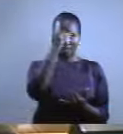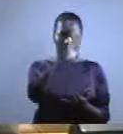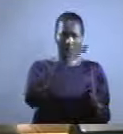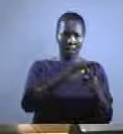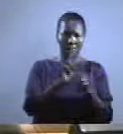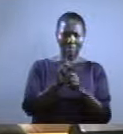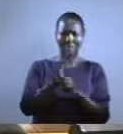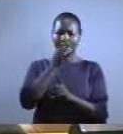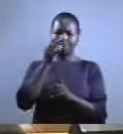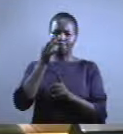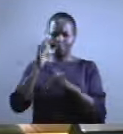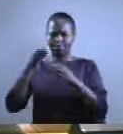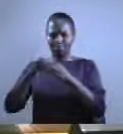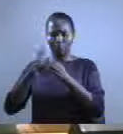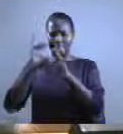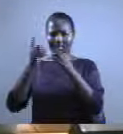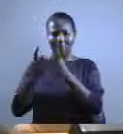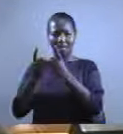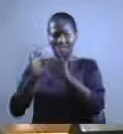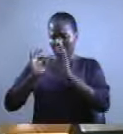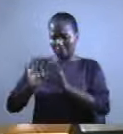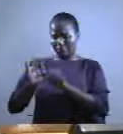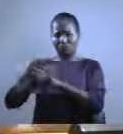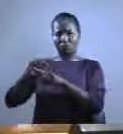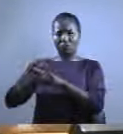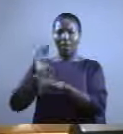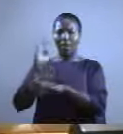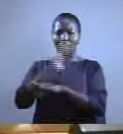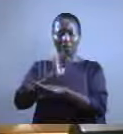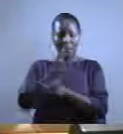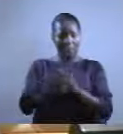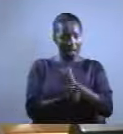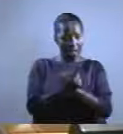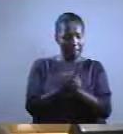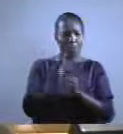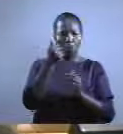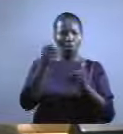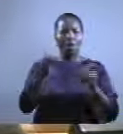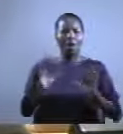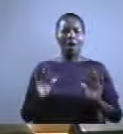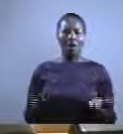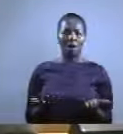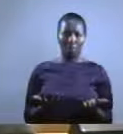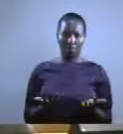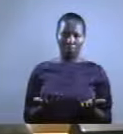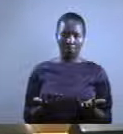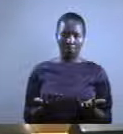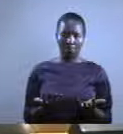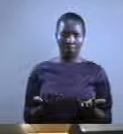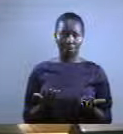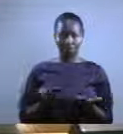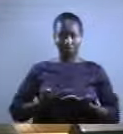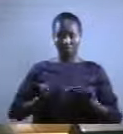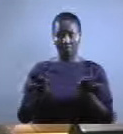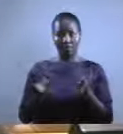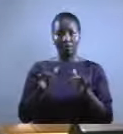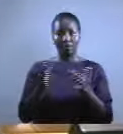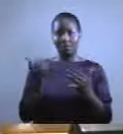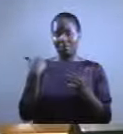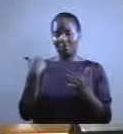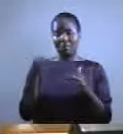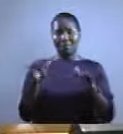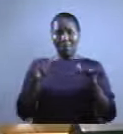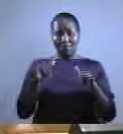not adequately prepared and trained to deal with such situations. The people who invaded Cape